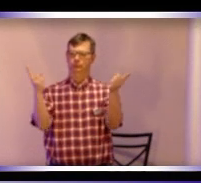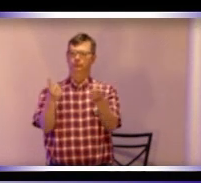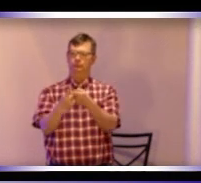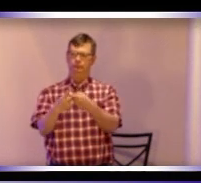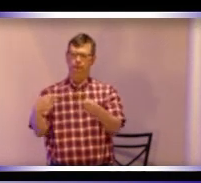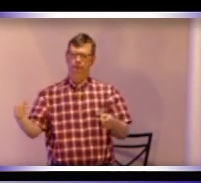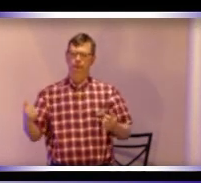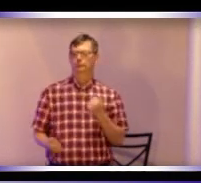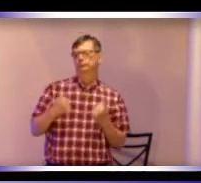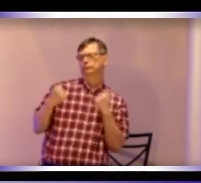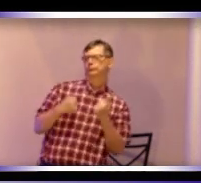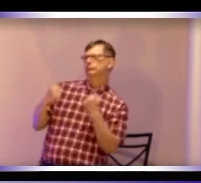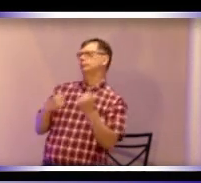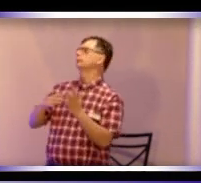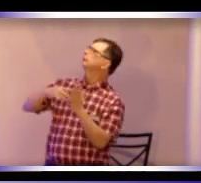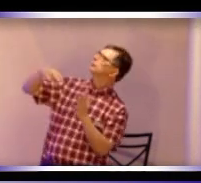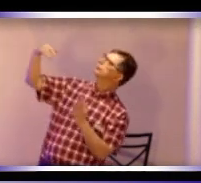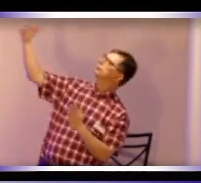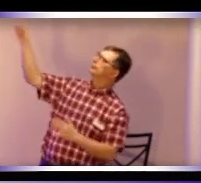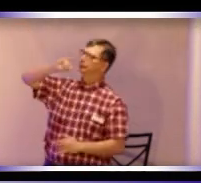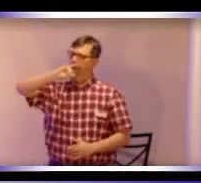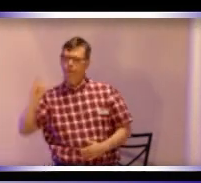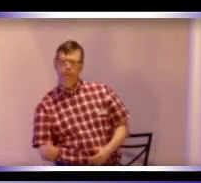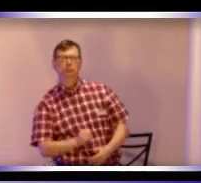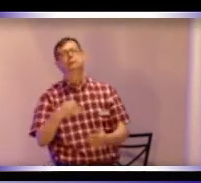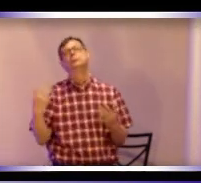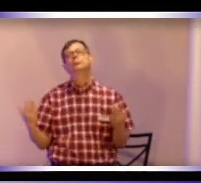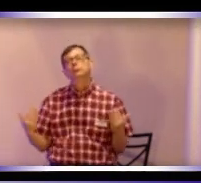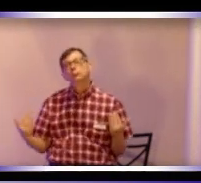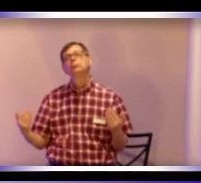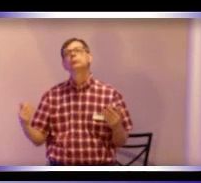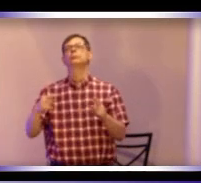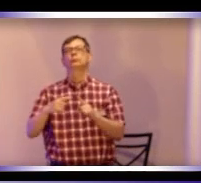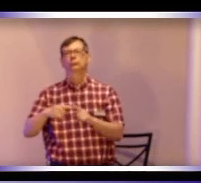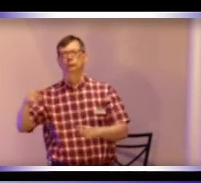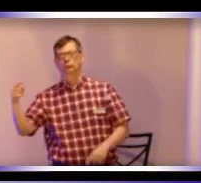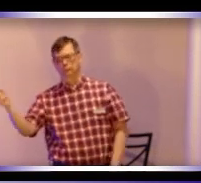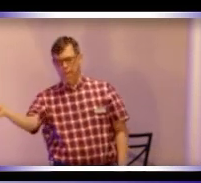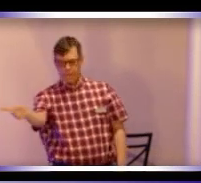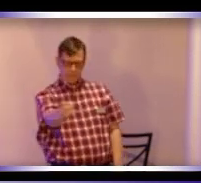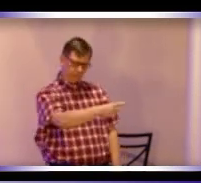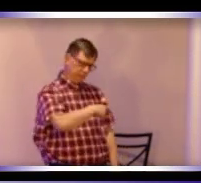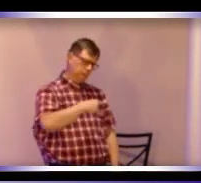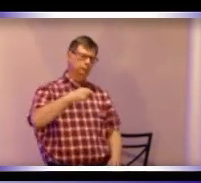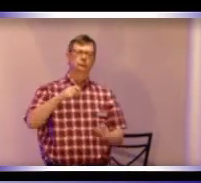where the energy of the divine was just waiting for us to show up.